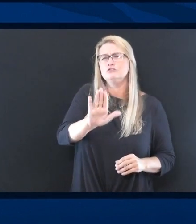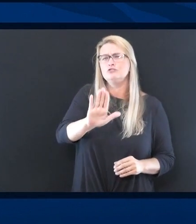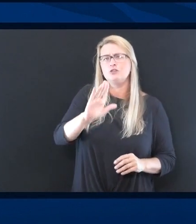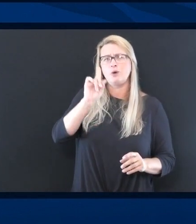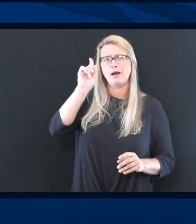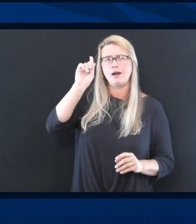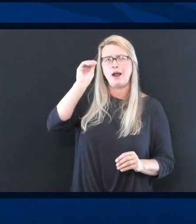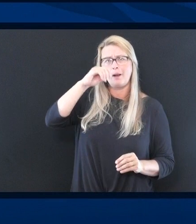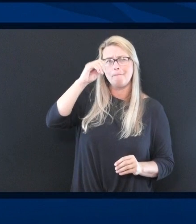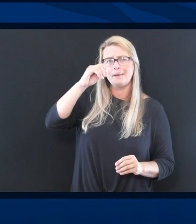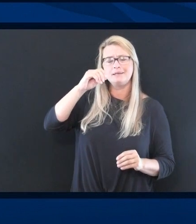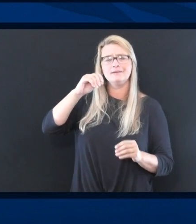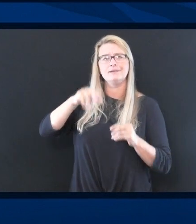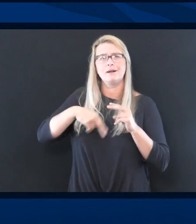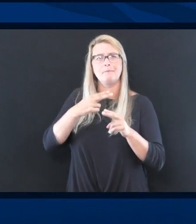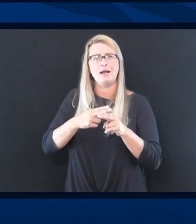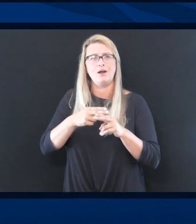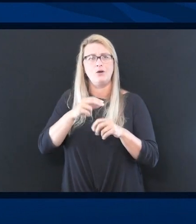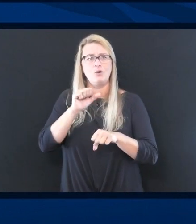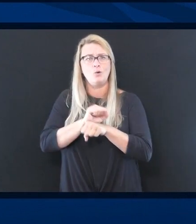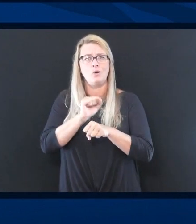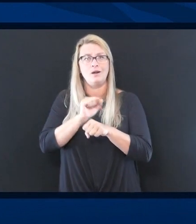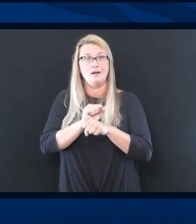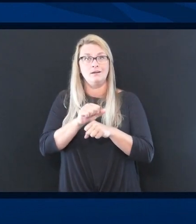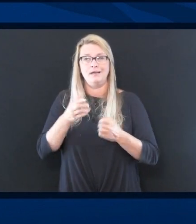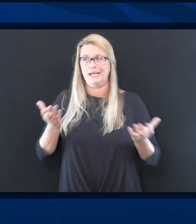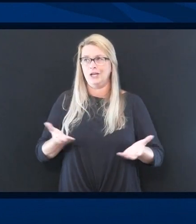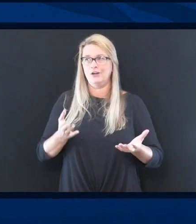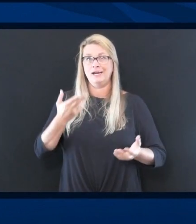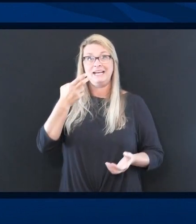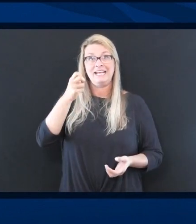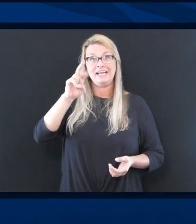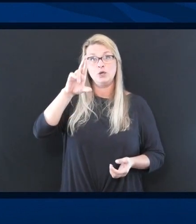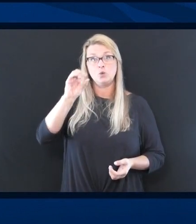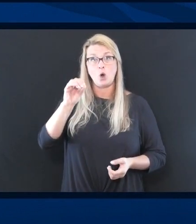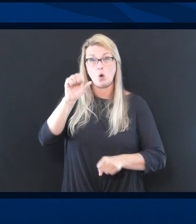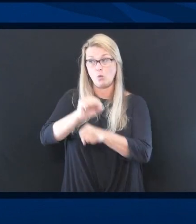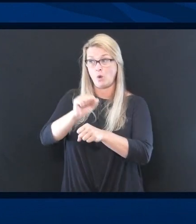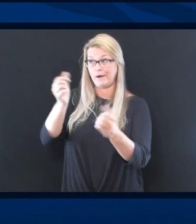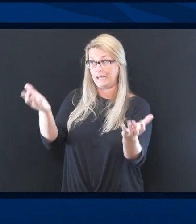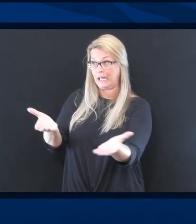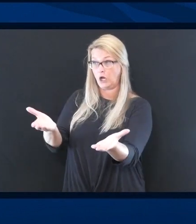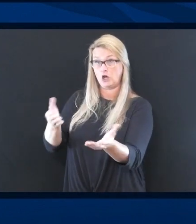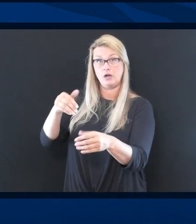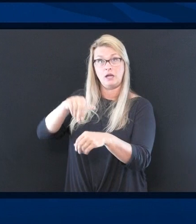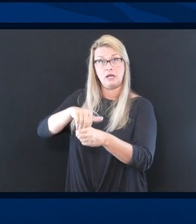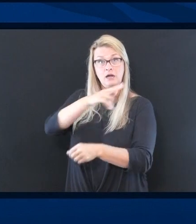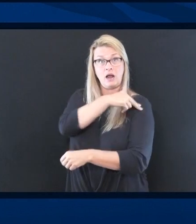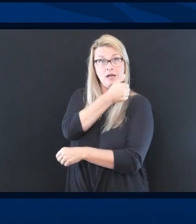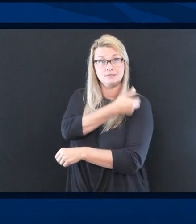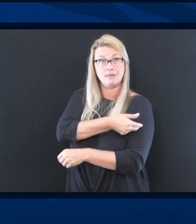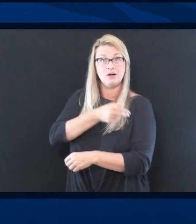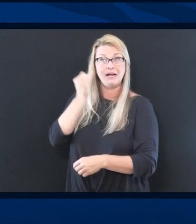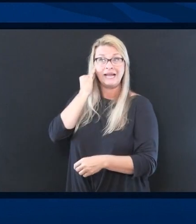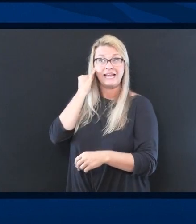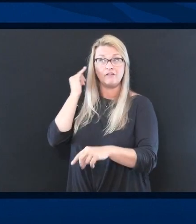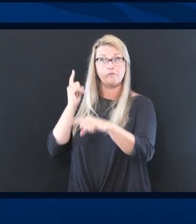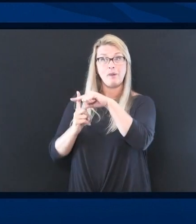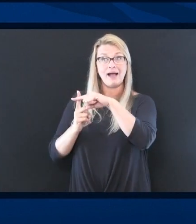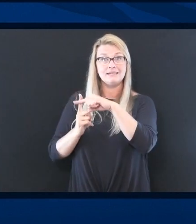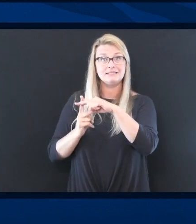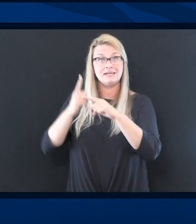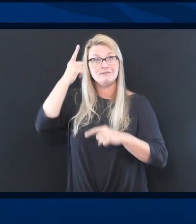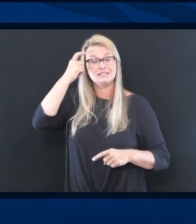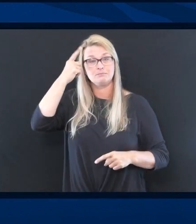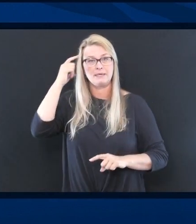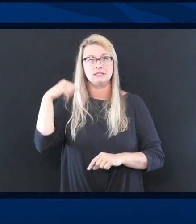have a big sign that says heroes work here, and yet if they're found to be positive or suspected of it, they have to